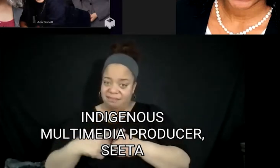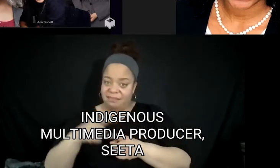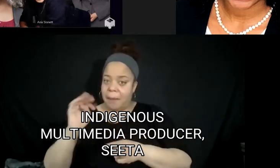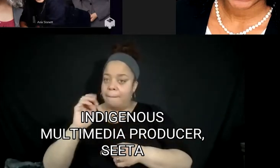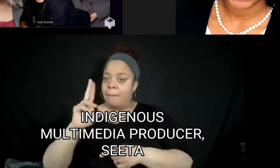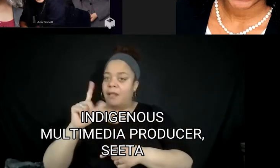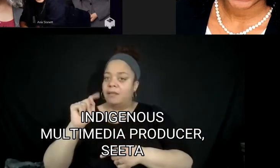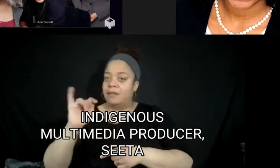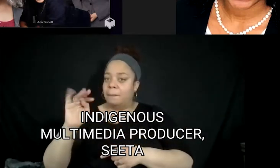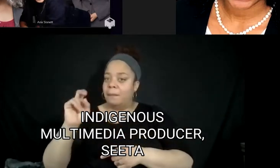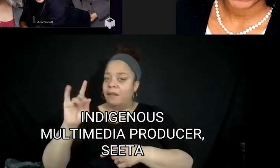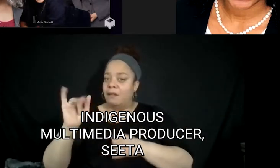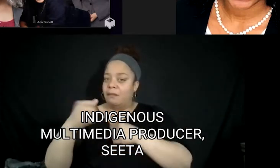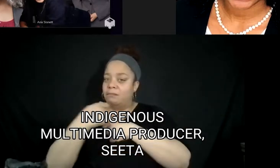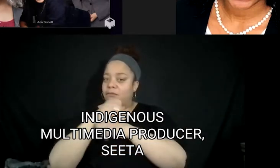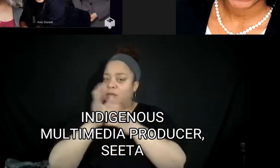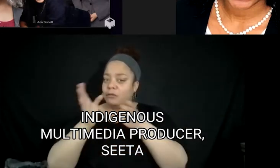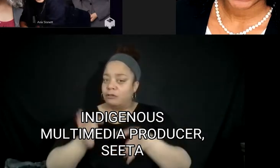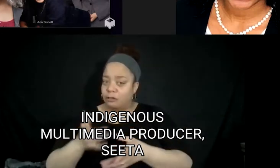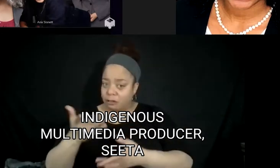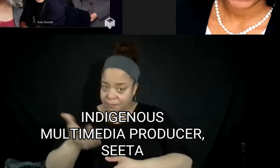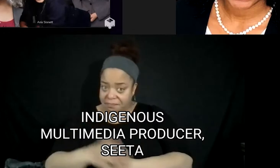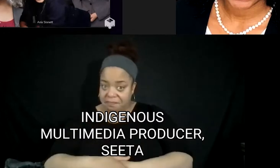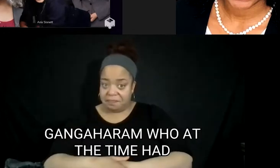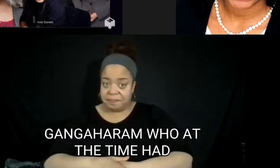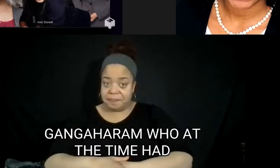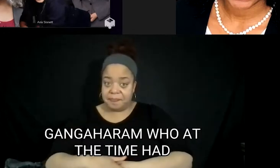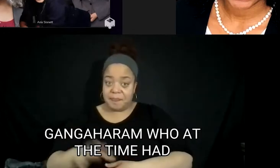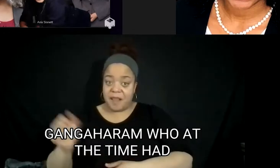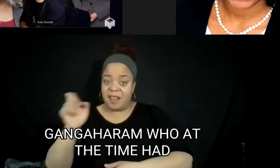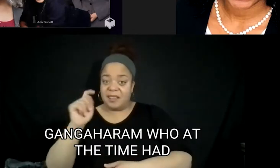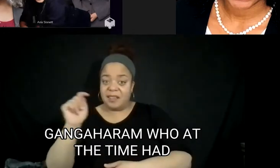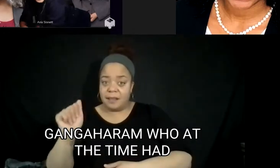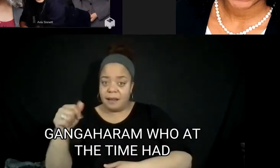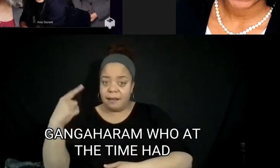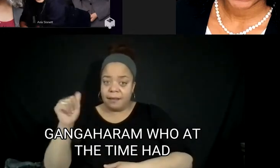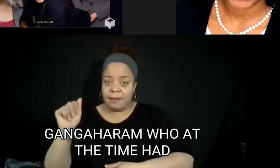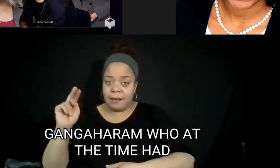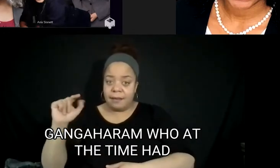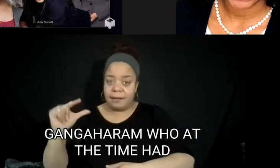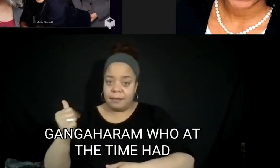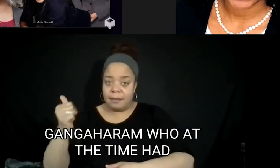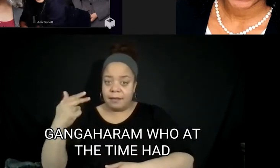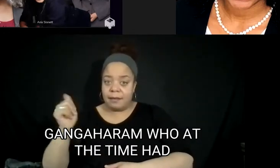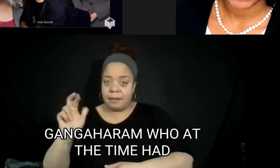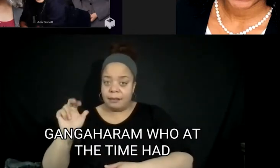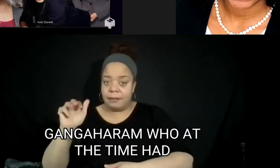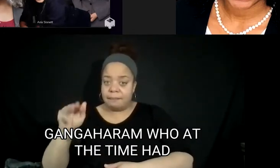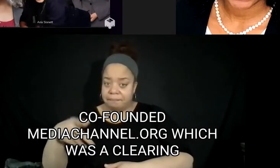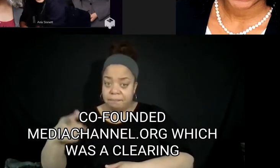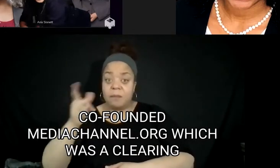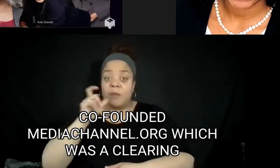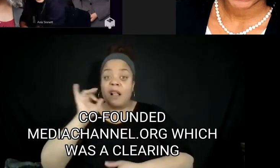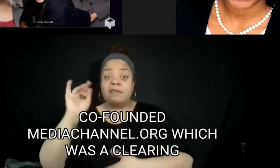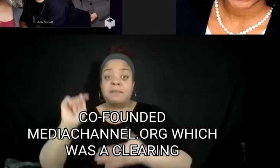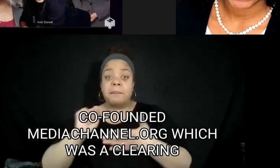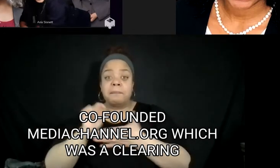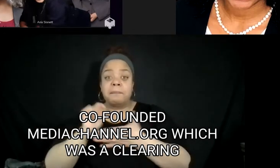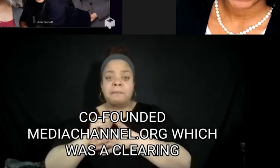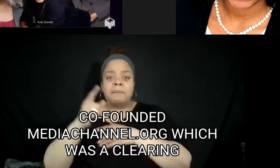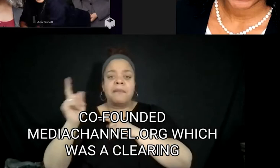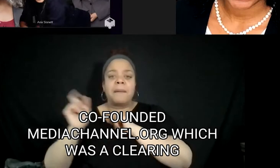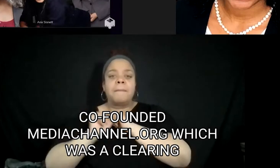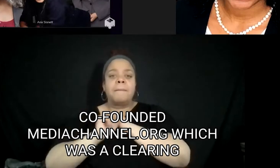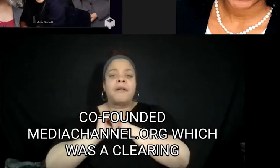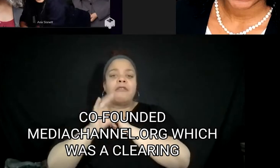co-founded MediaChannel.org, which was a clearinghouse for news and media democracy. Dede Halleck, who was